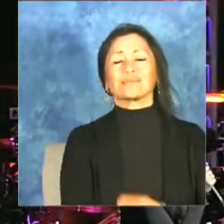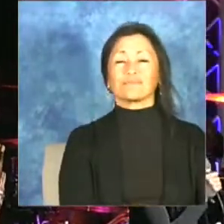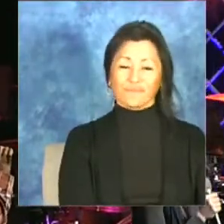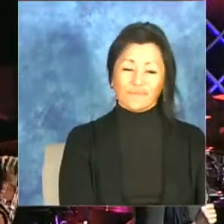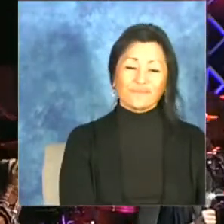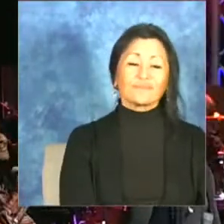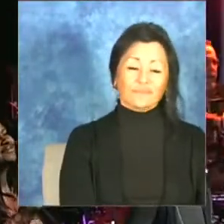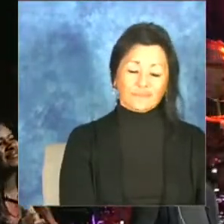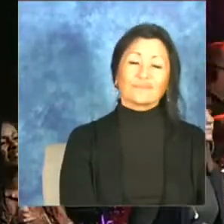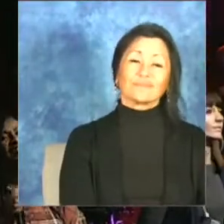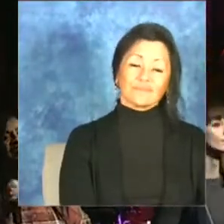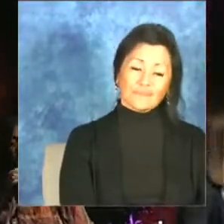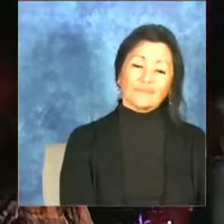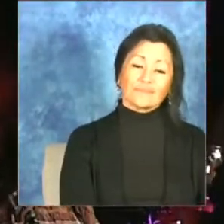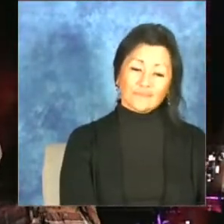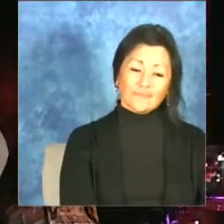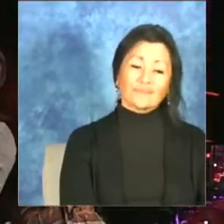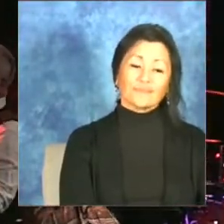morning.